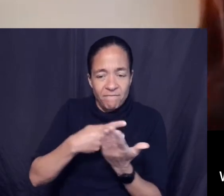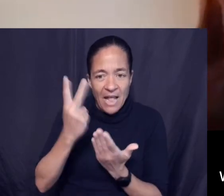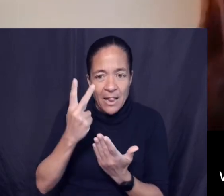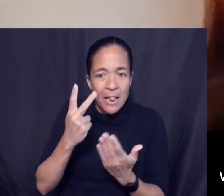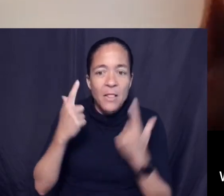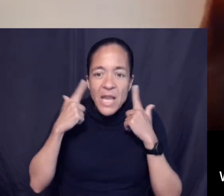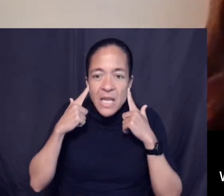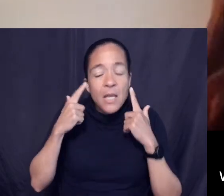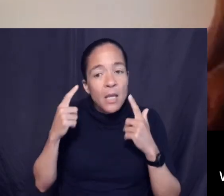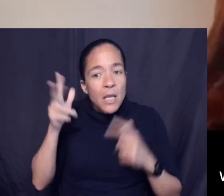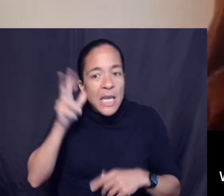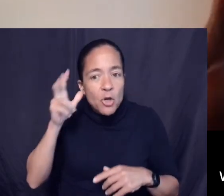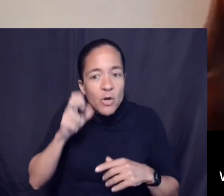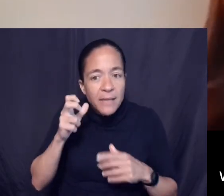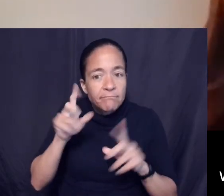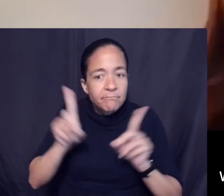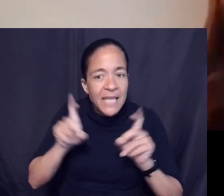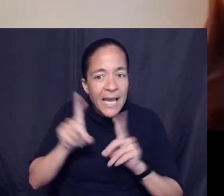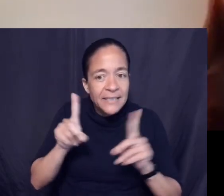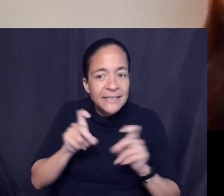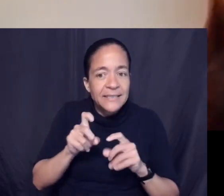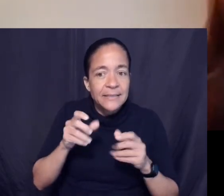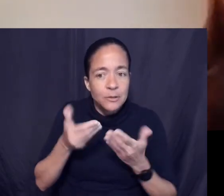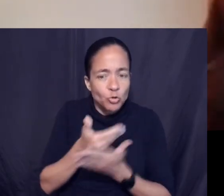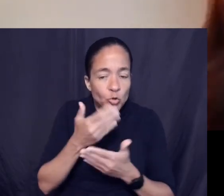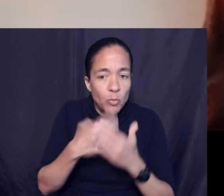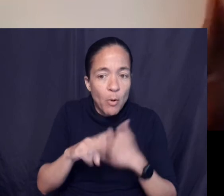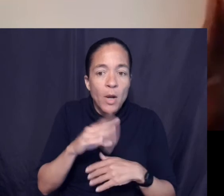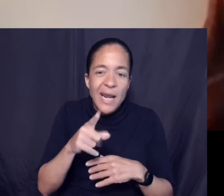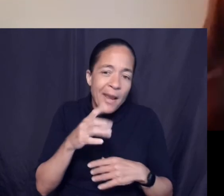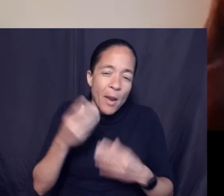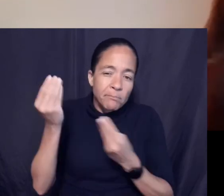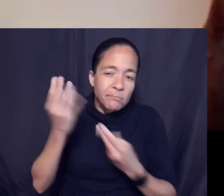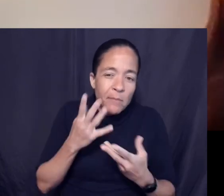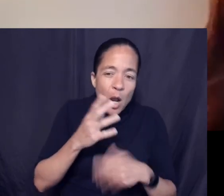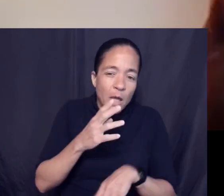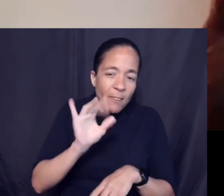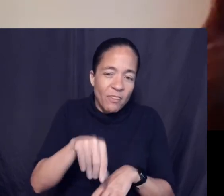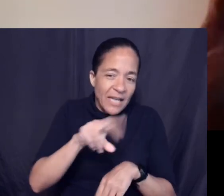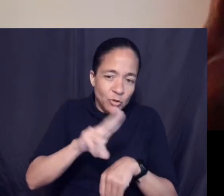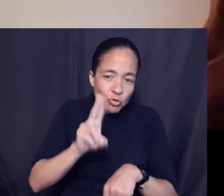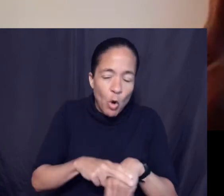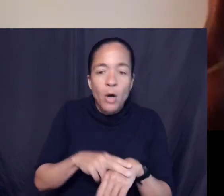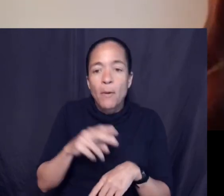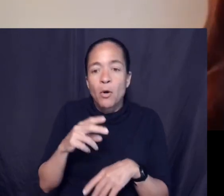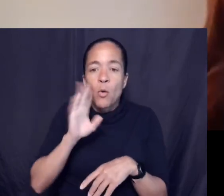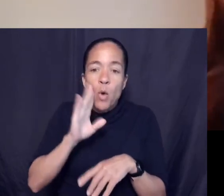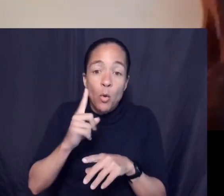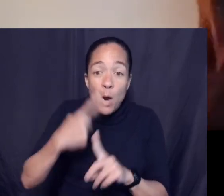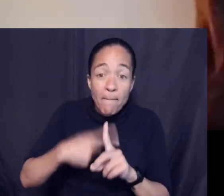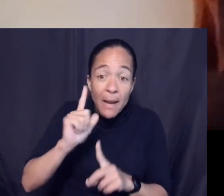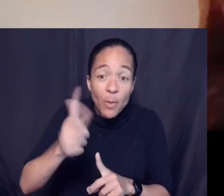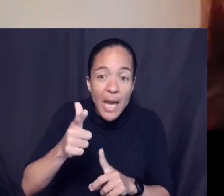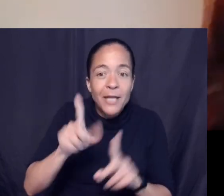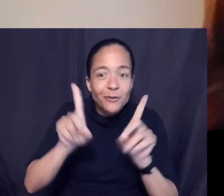which we were also told was very normal. And he would have follow-up in a month to get